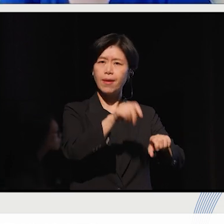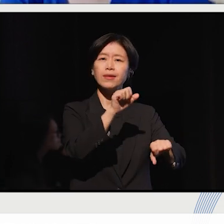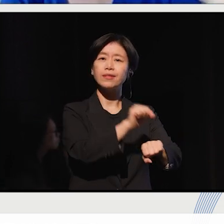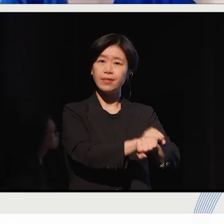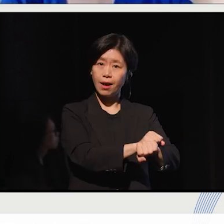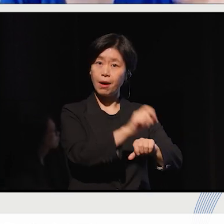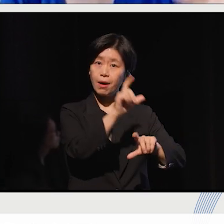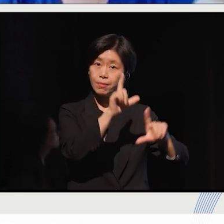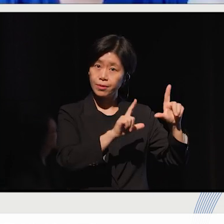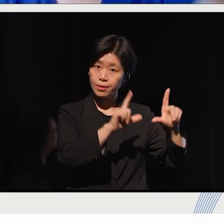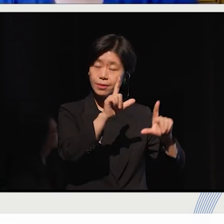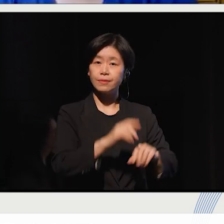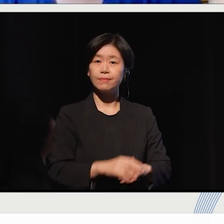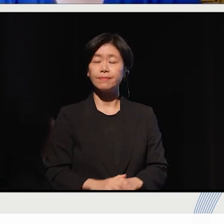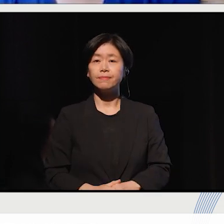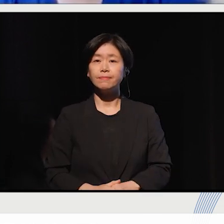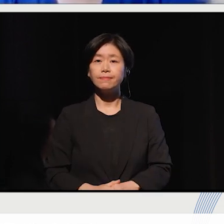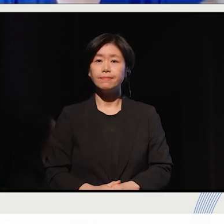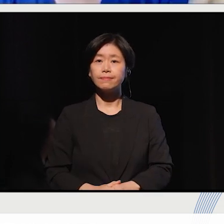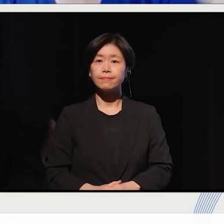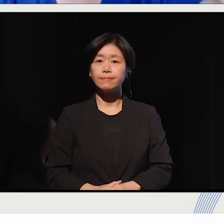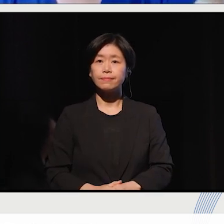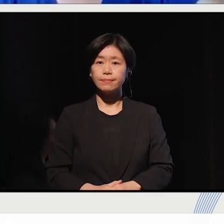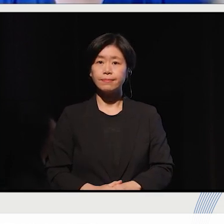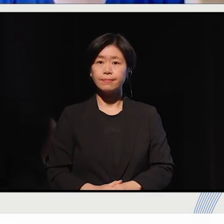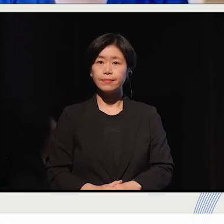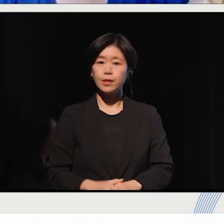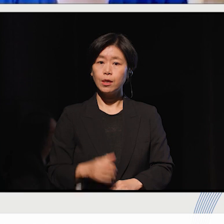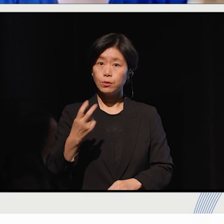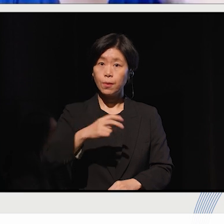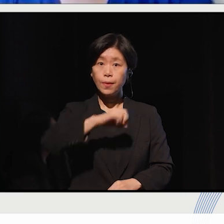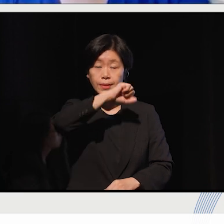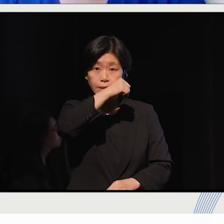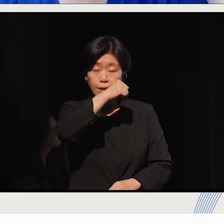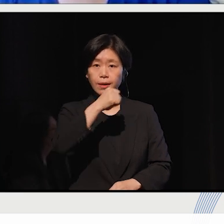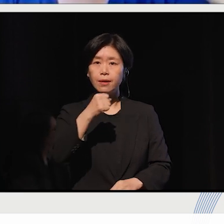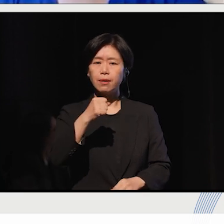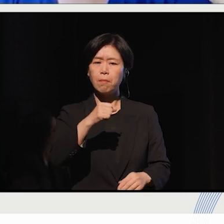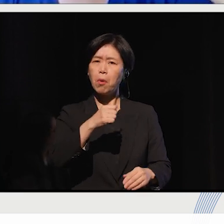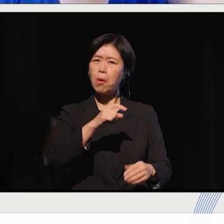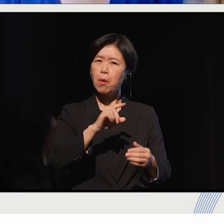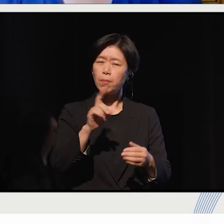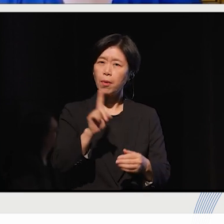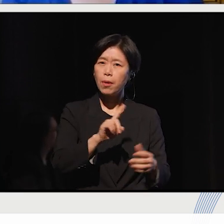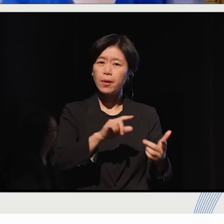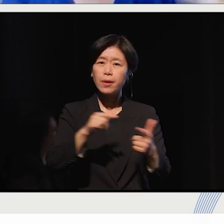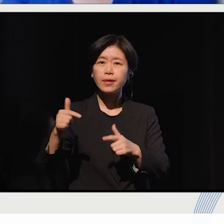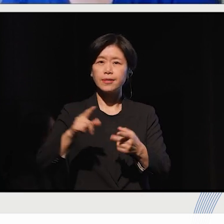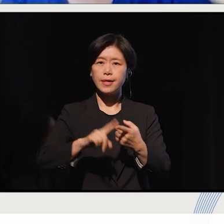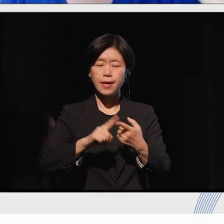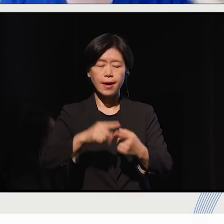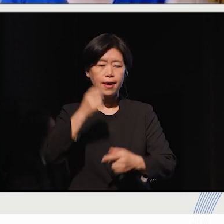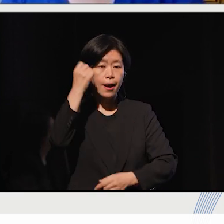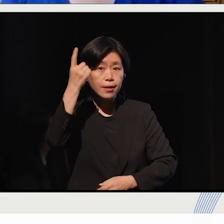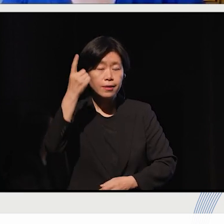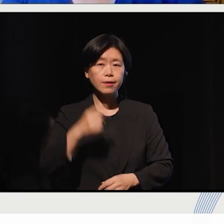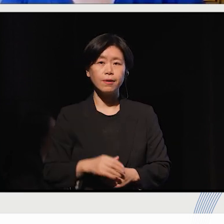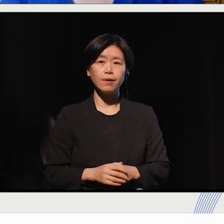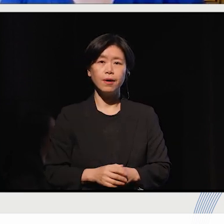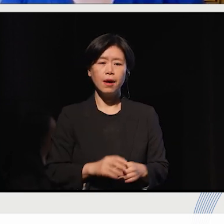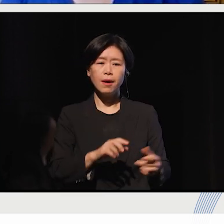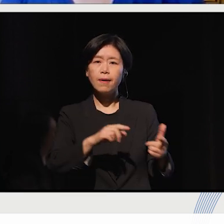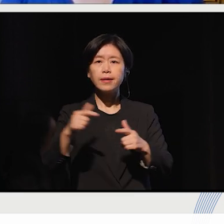your institution's strengths are, those things that are your assets. I have training that goes on a regular